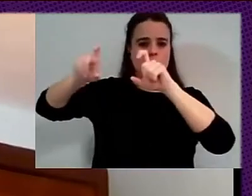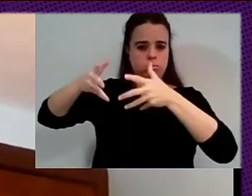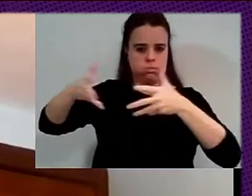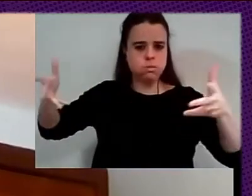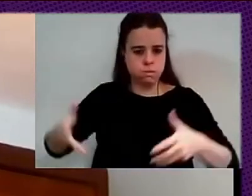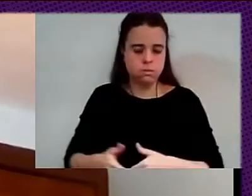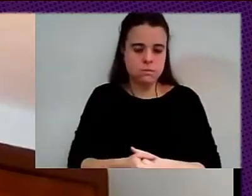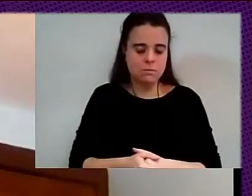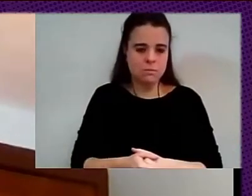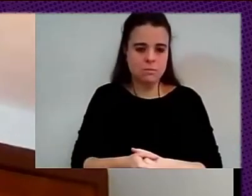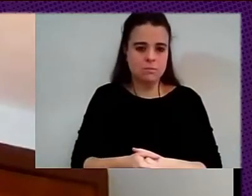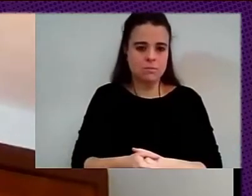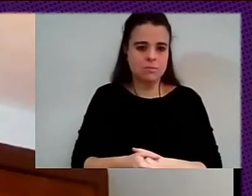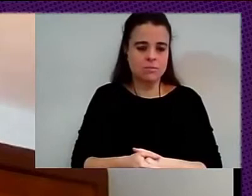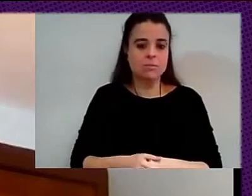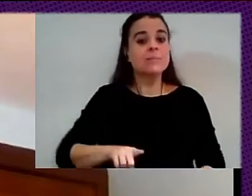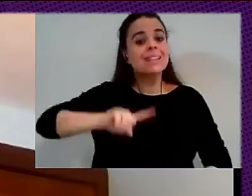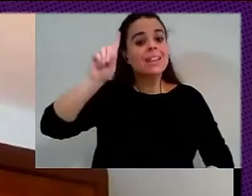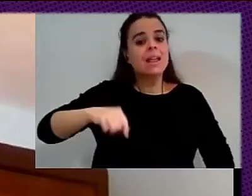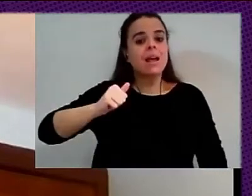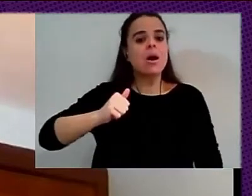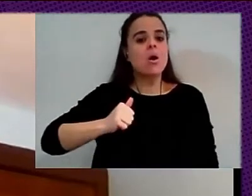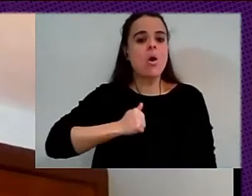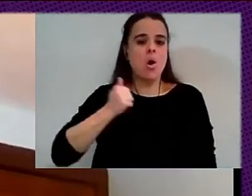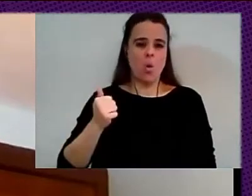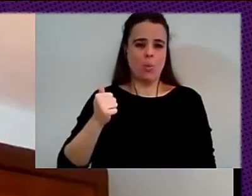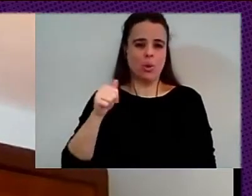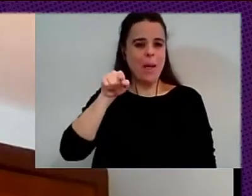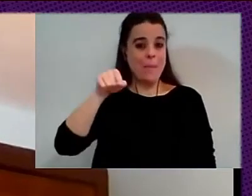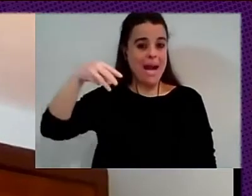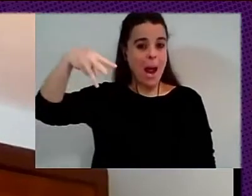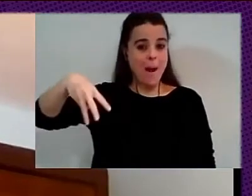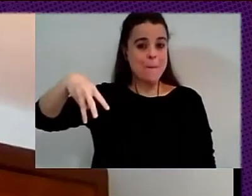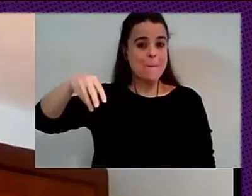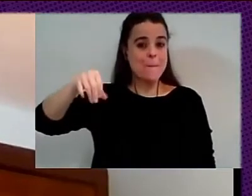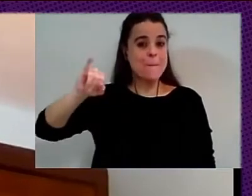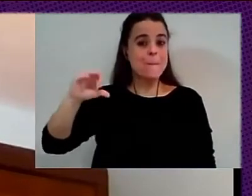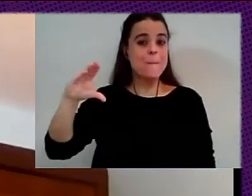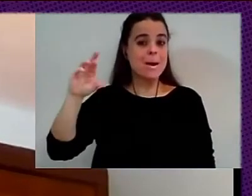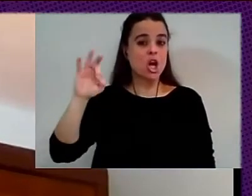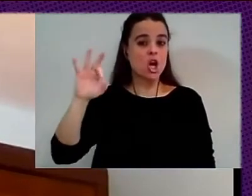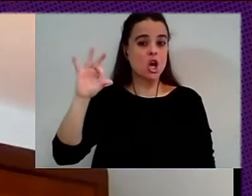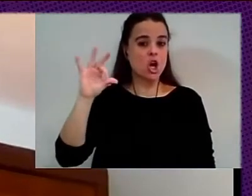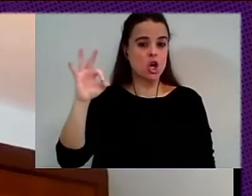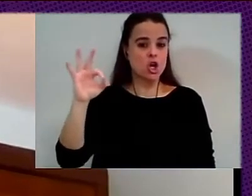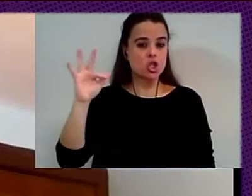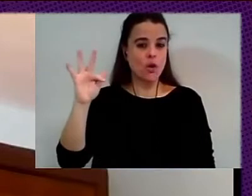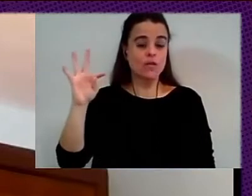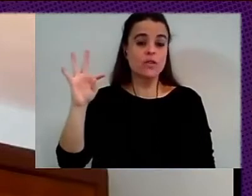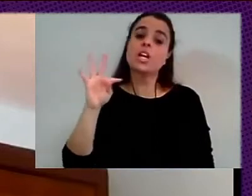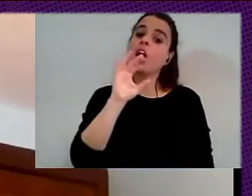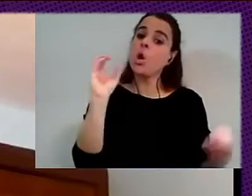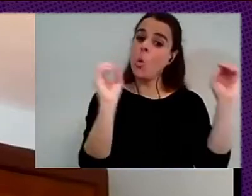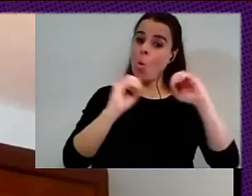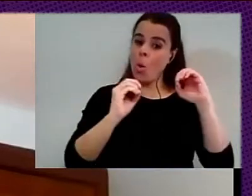for Microsoft to, and for Google to capture the youth, to capture an emerging market. And from there, I kind of